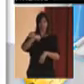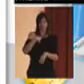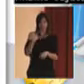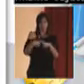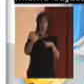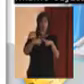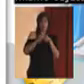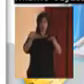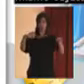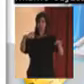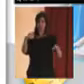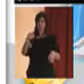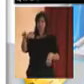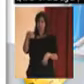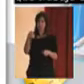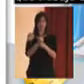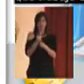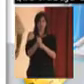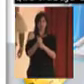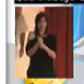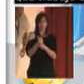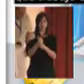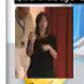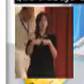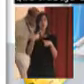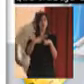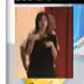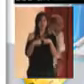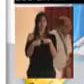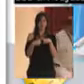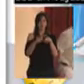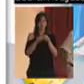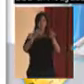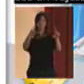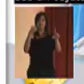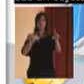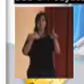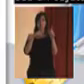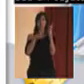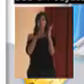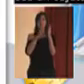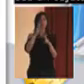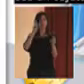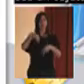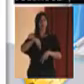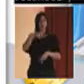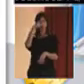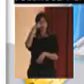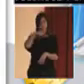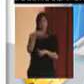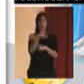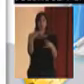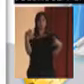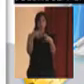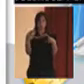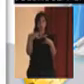same object that the child has on the table, that this object can also be an object that can be recognized by the computer.